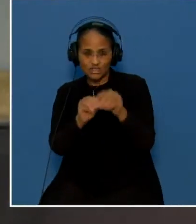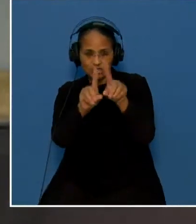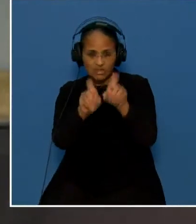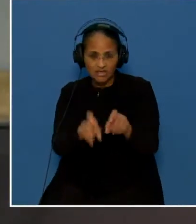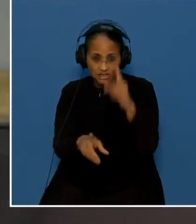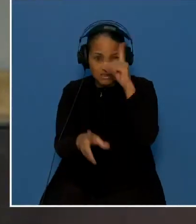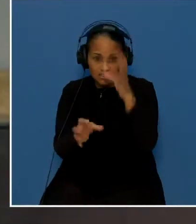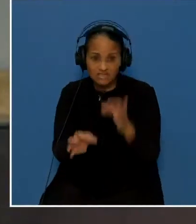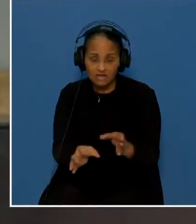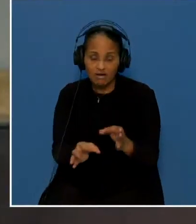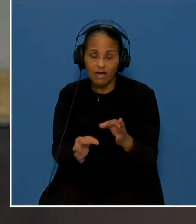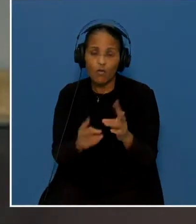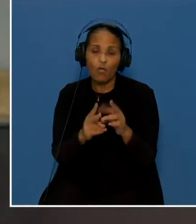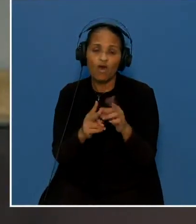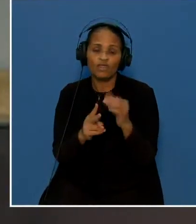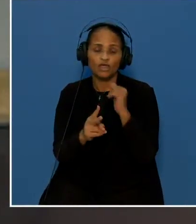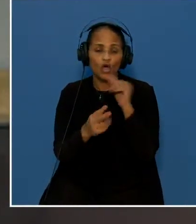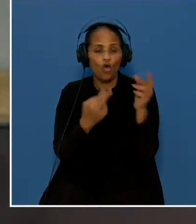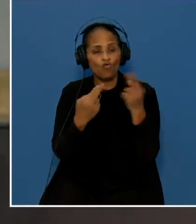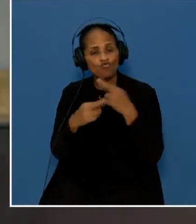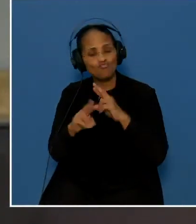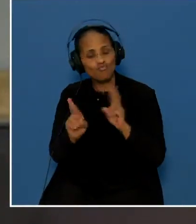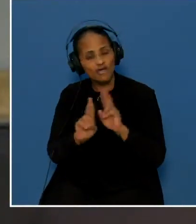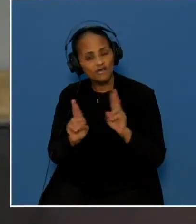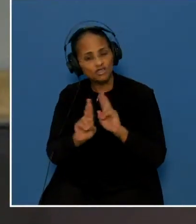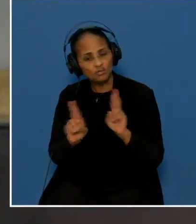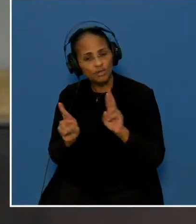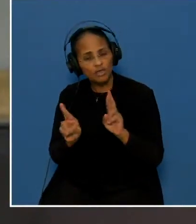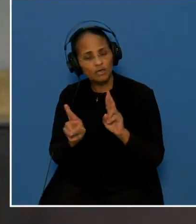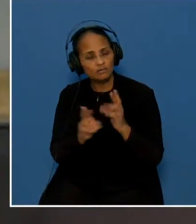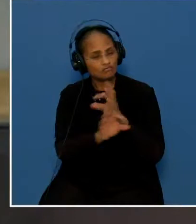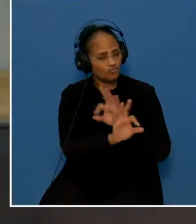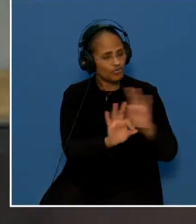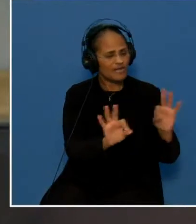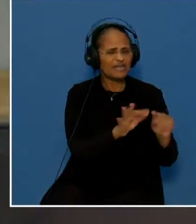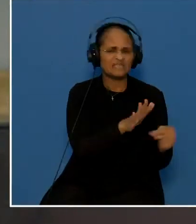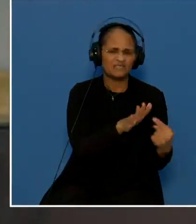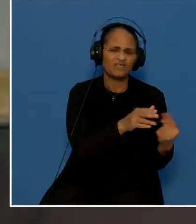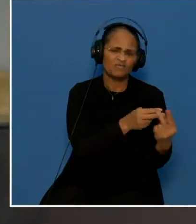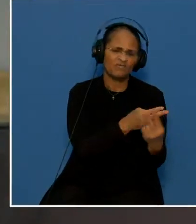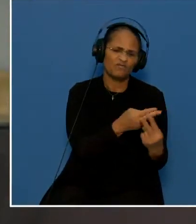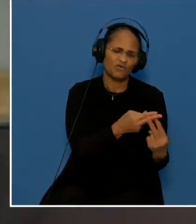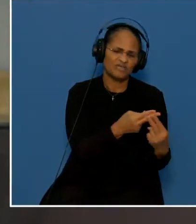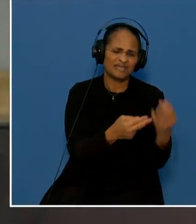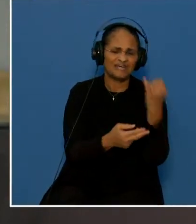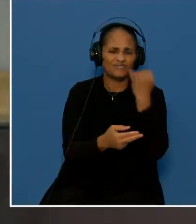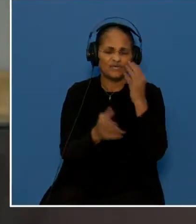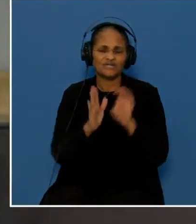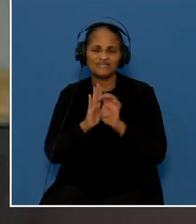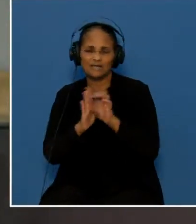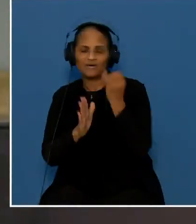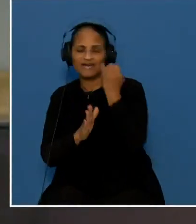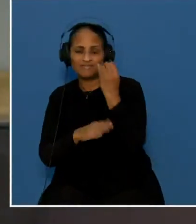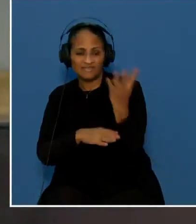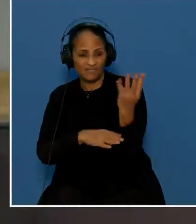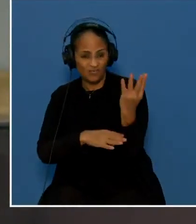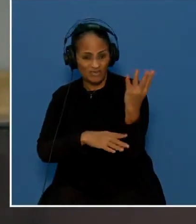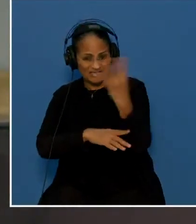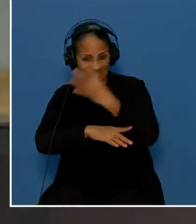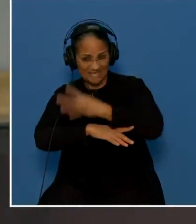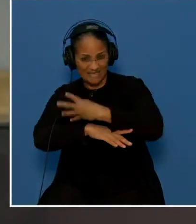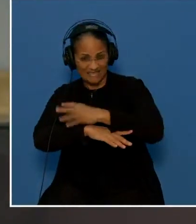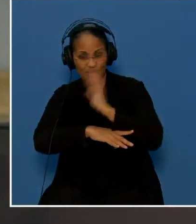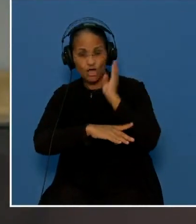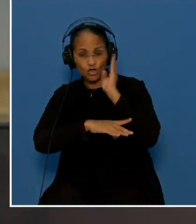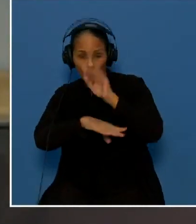decision as to whether you are ready to be released from quarantine. For example, if the quarantine is for 14 days, you